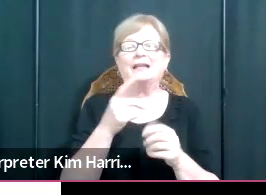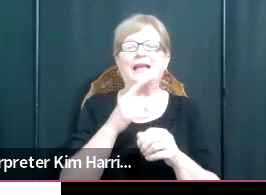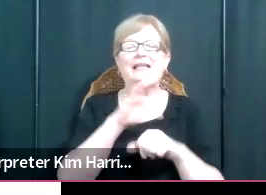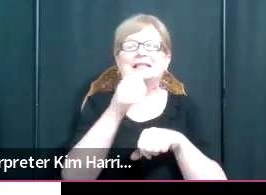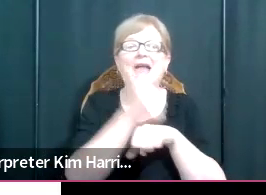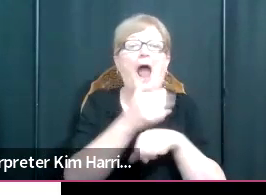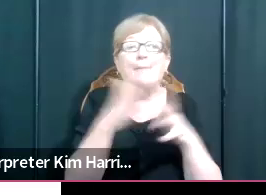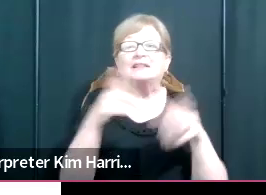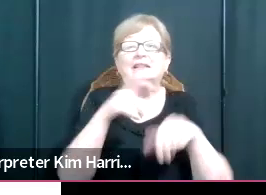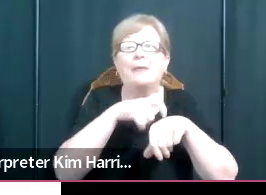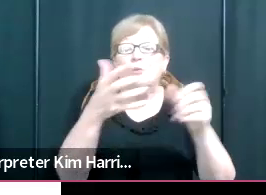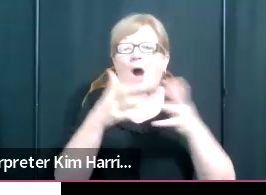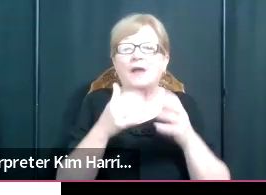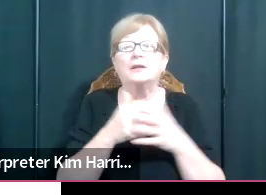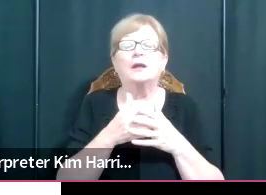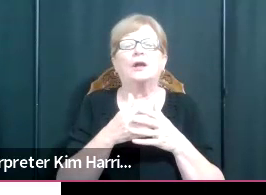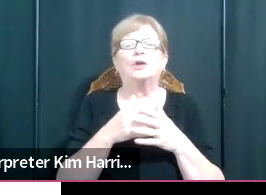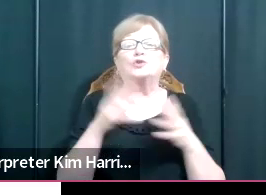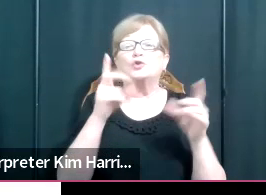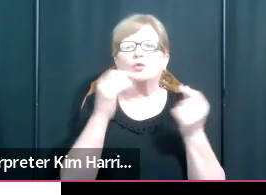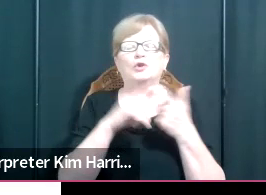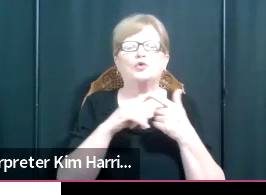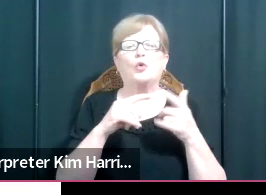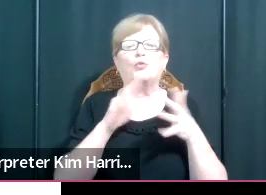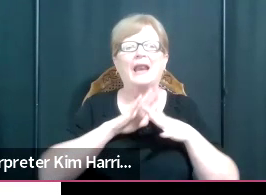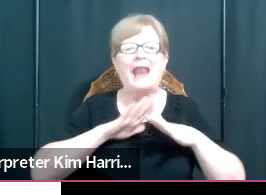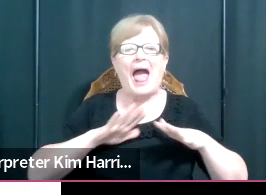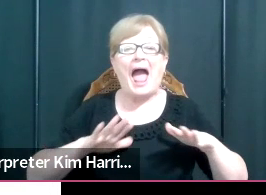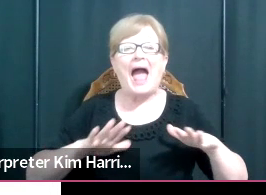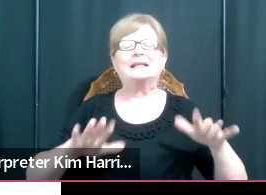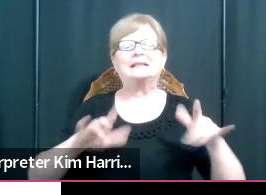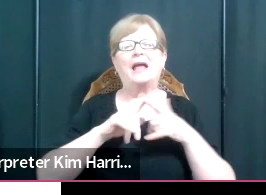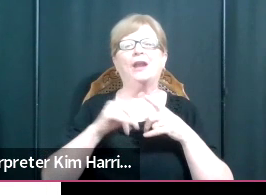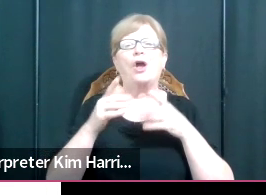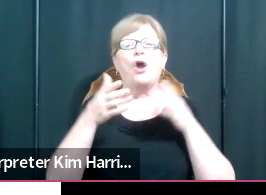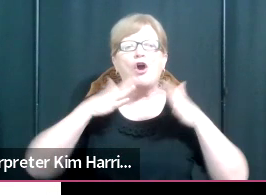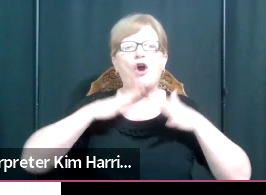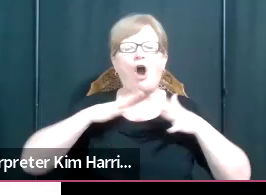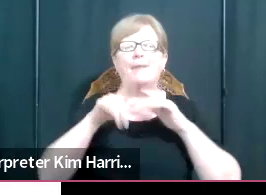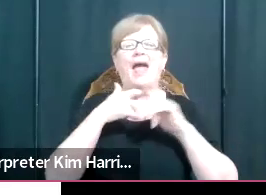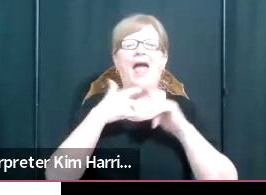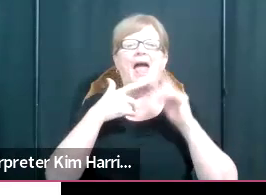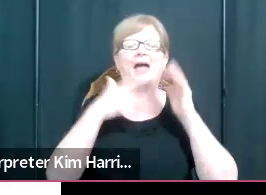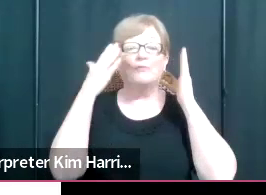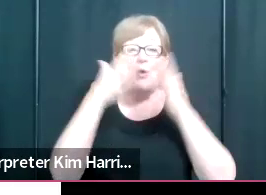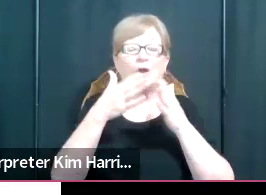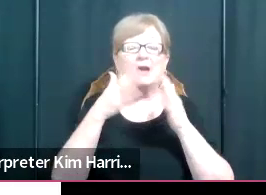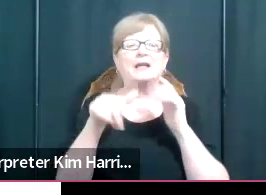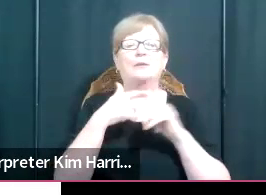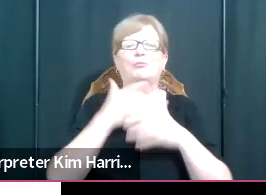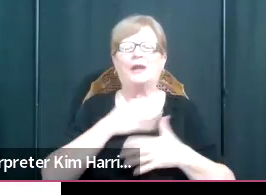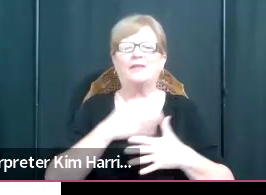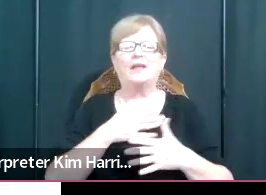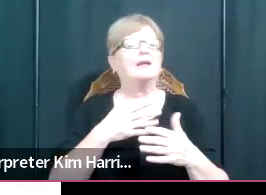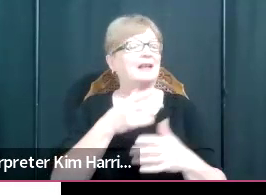to do the breathing, and if you want to do it to relax and get calm, or if you need to do focus breathing or energizing breathing. So they kind of